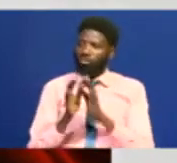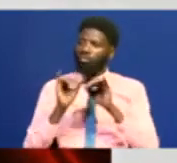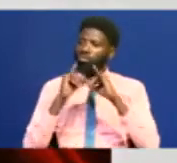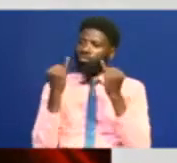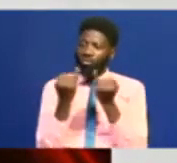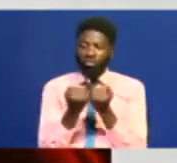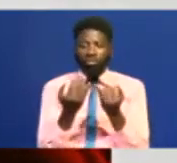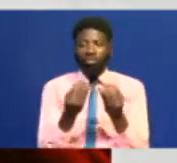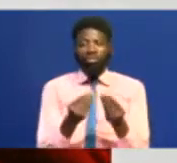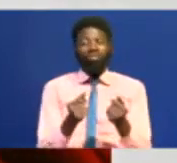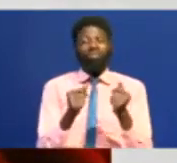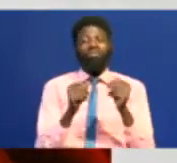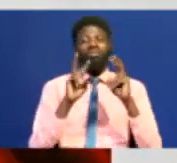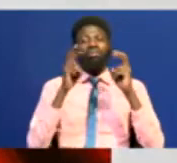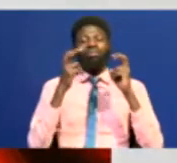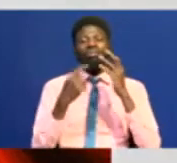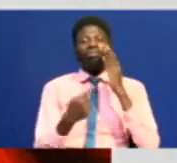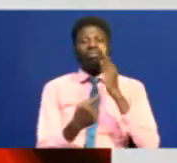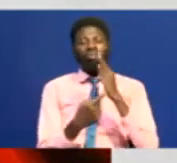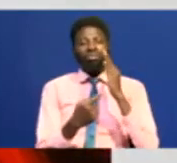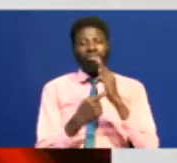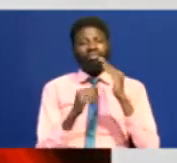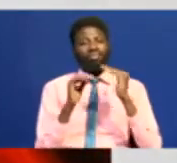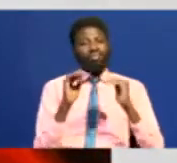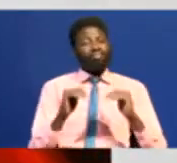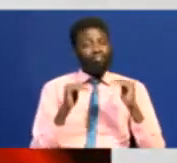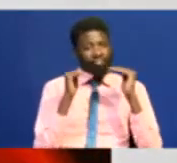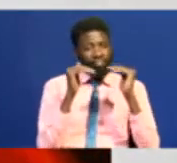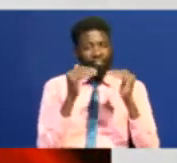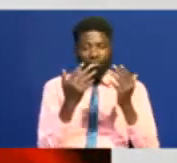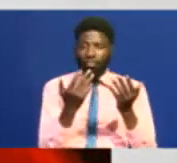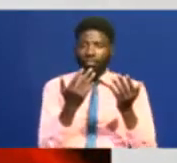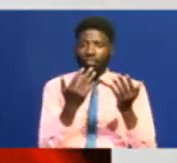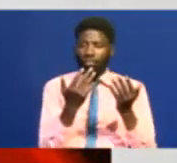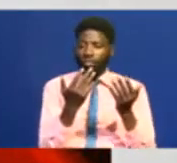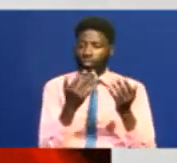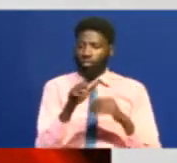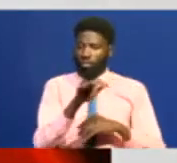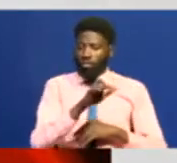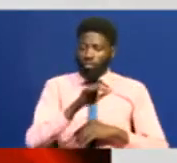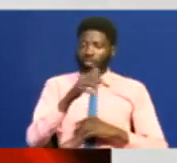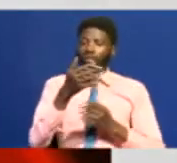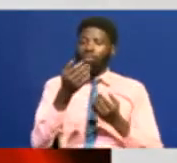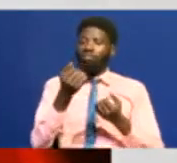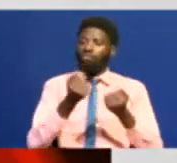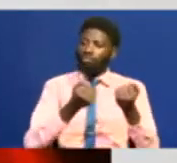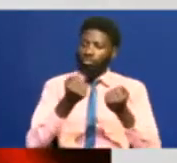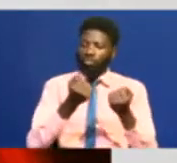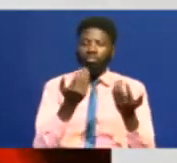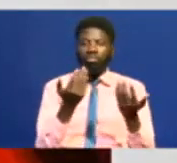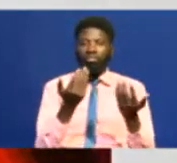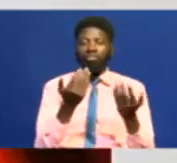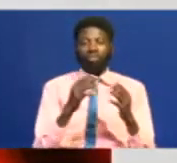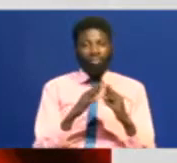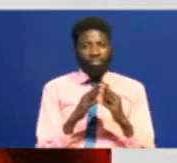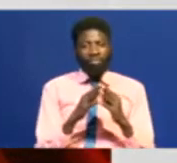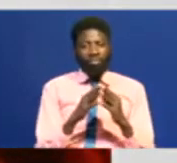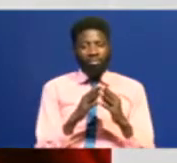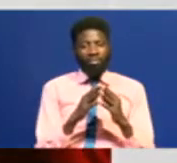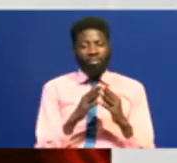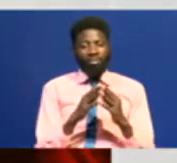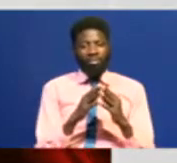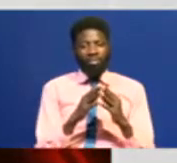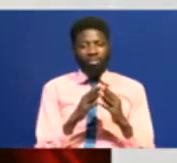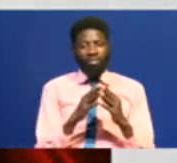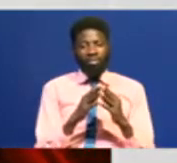technological advancement, and especially in the transport sector, given that we're entering into that particular era? Is our curriculum addressing